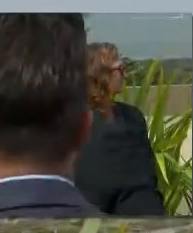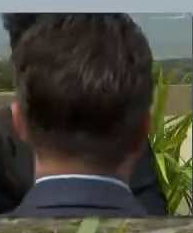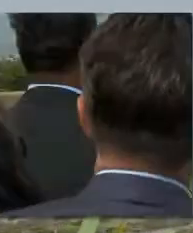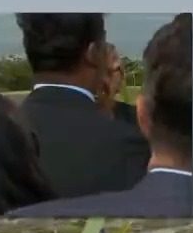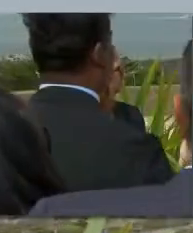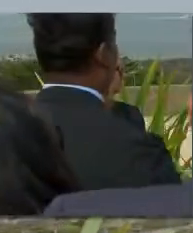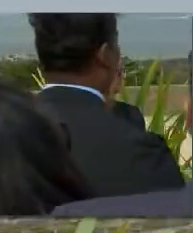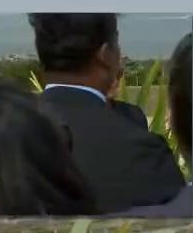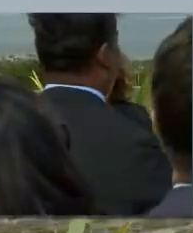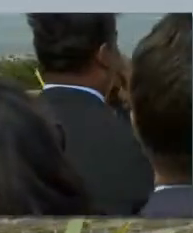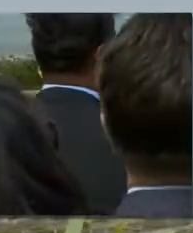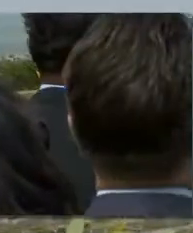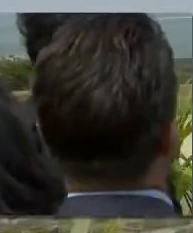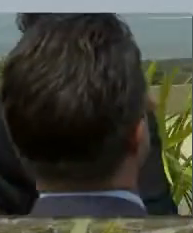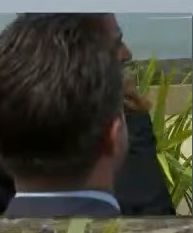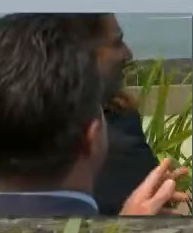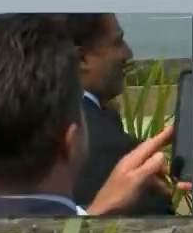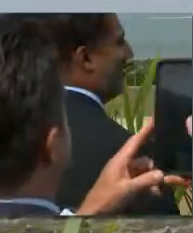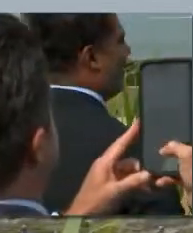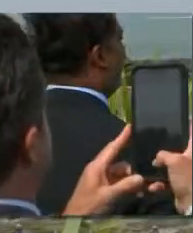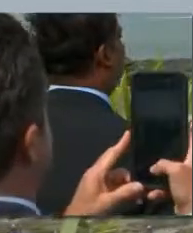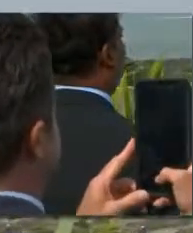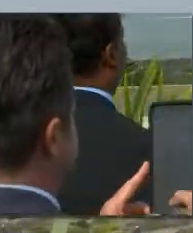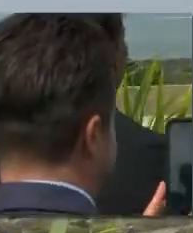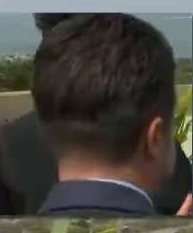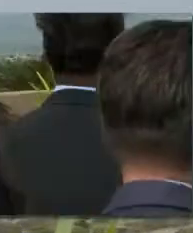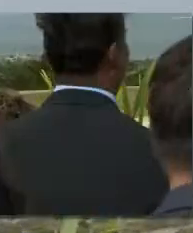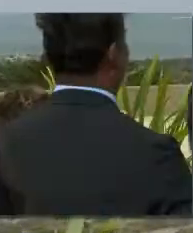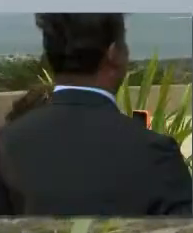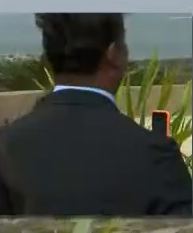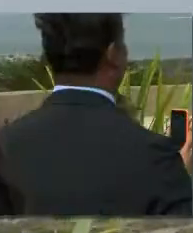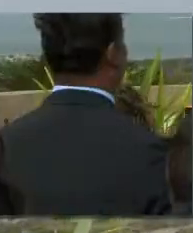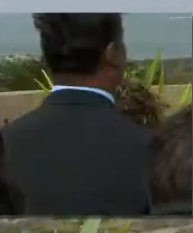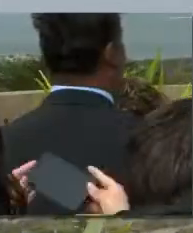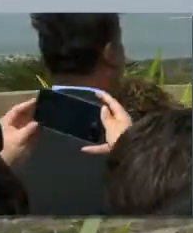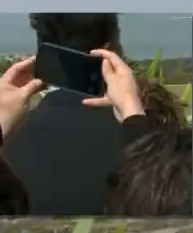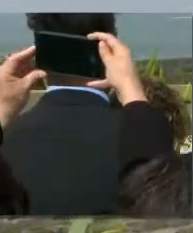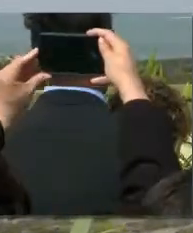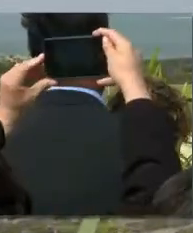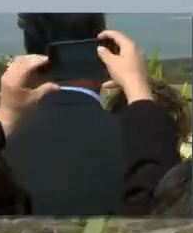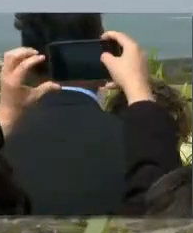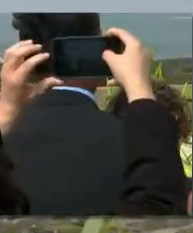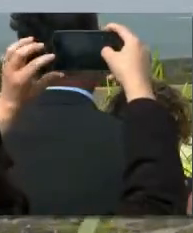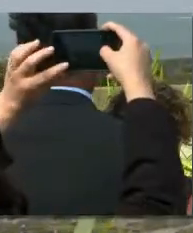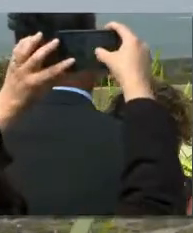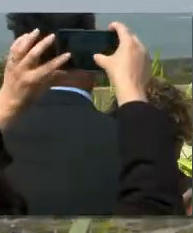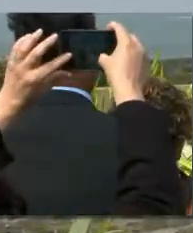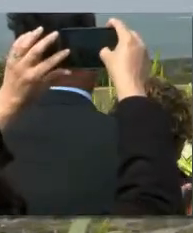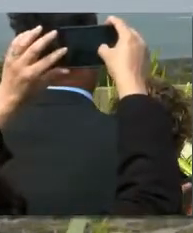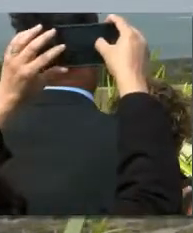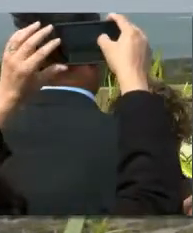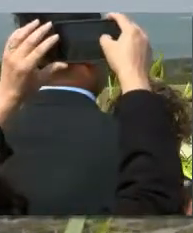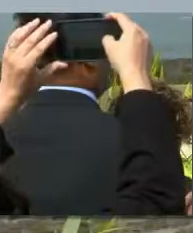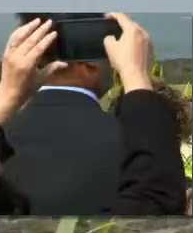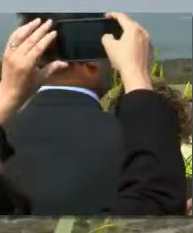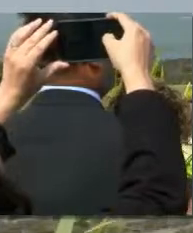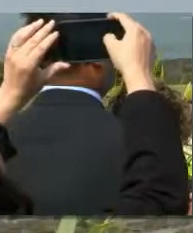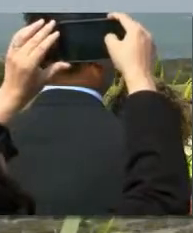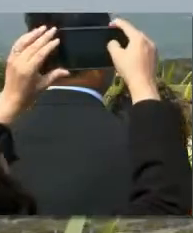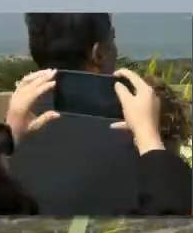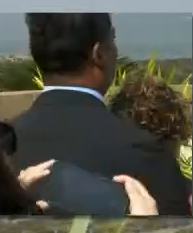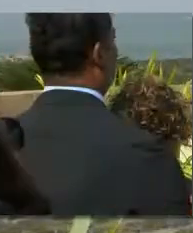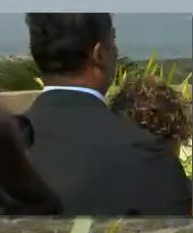this? Like this? yeah. Let's do like it. I feel like a little peanut here. No, you want